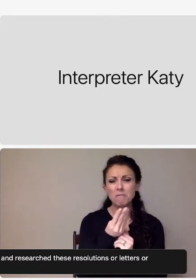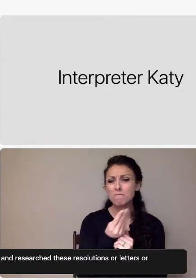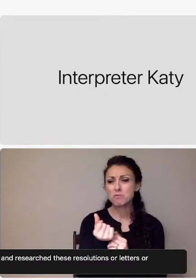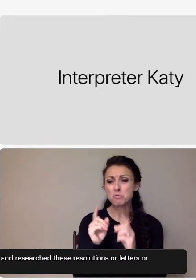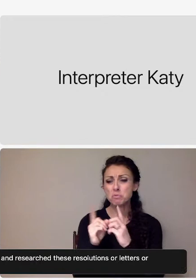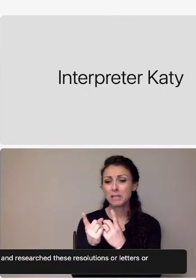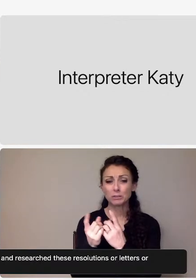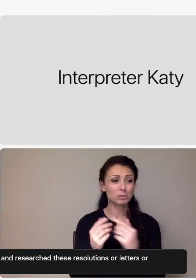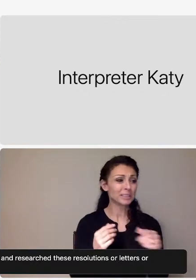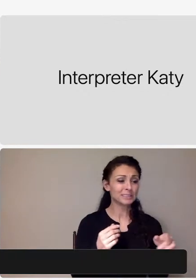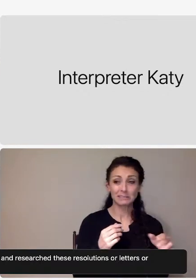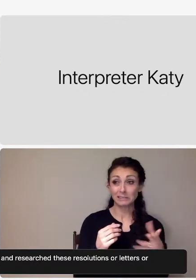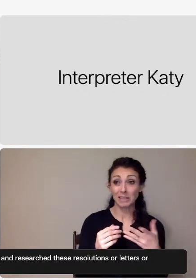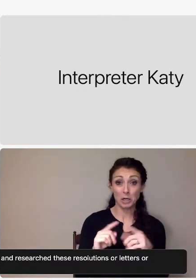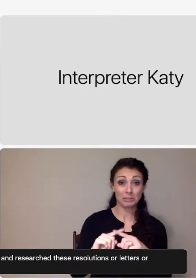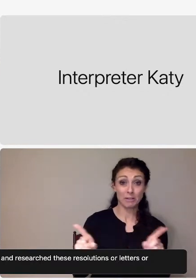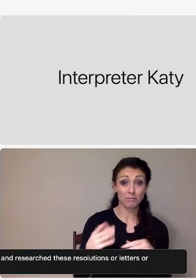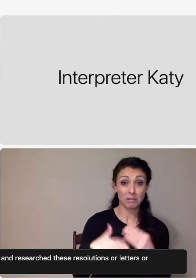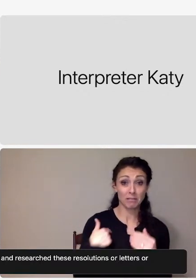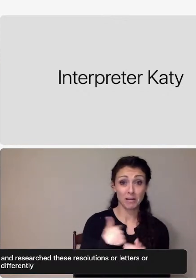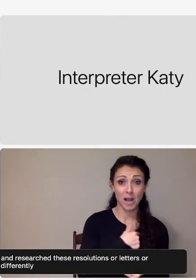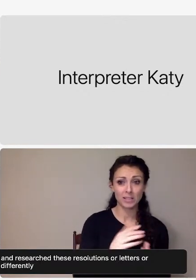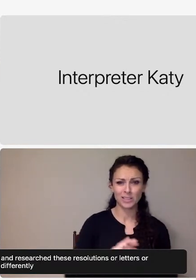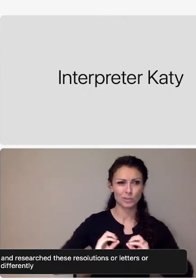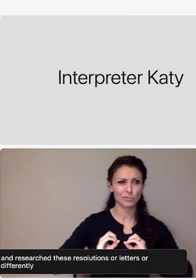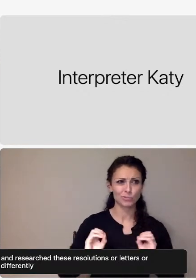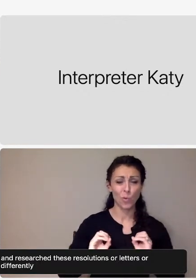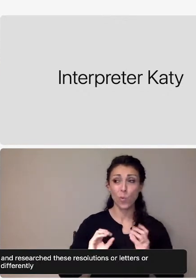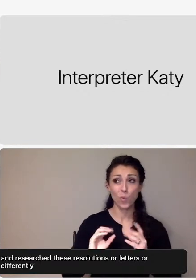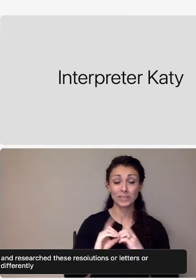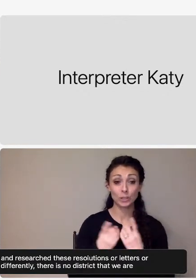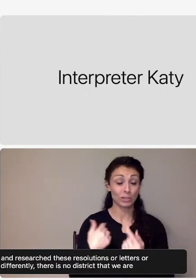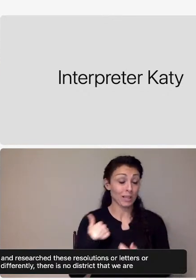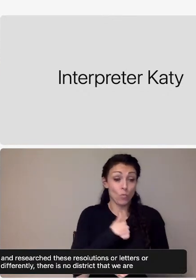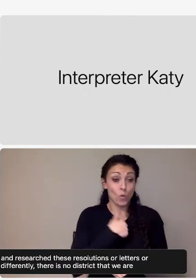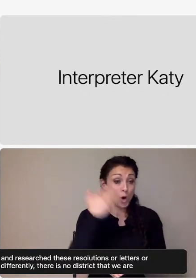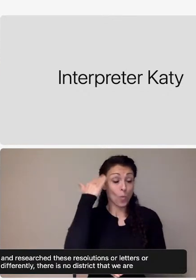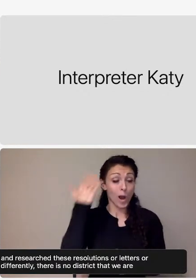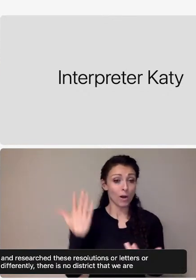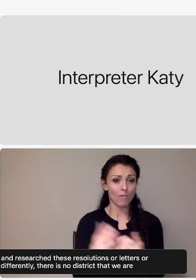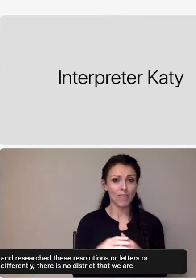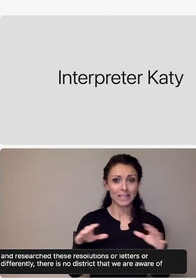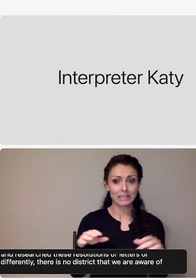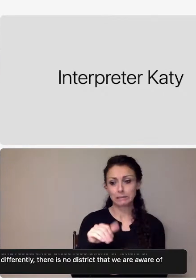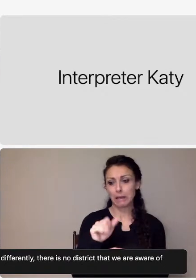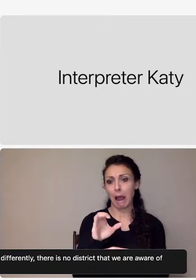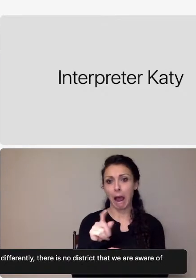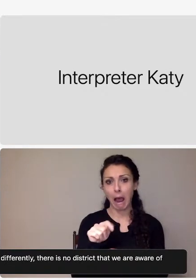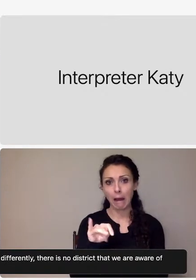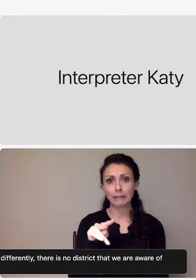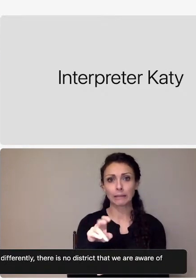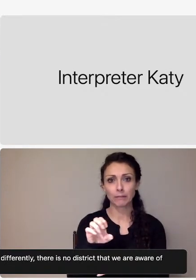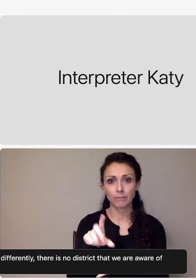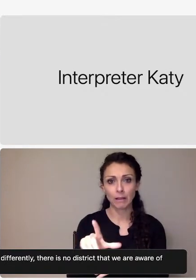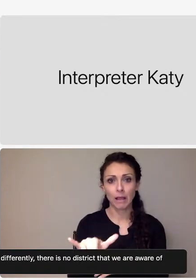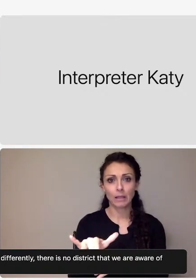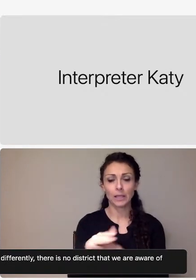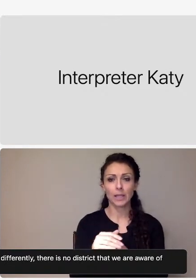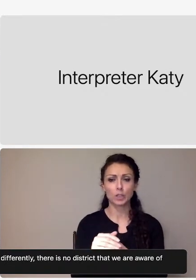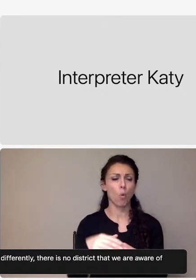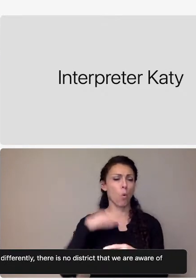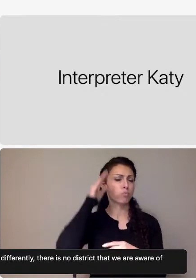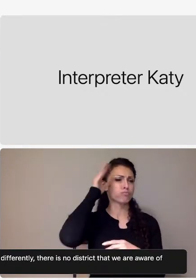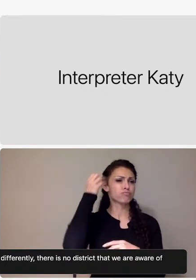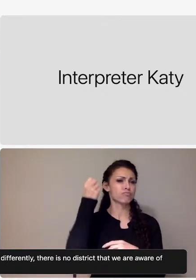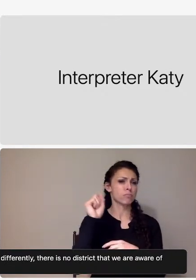are doing things differently there is no district that we are aware of that is actively defined the existing current mandate when it